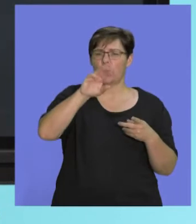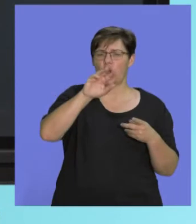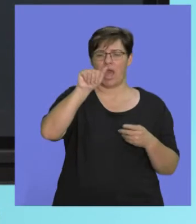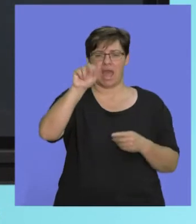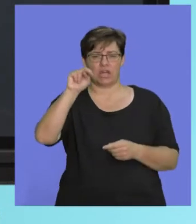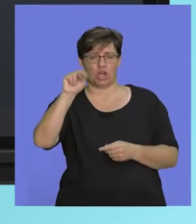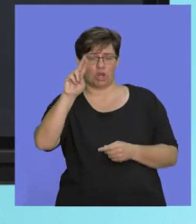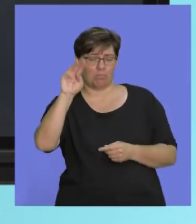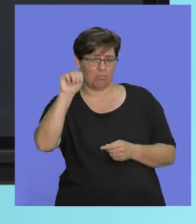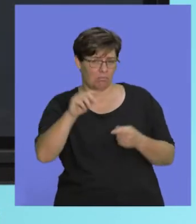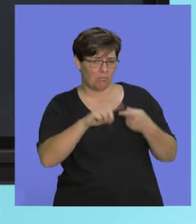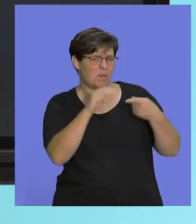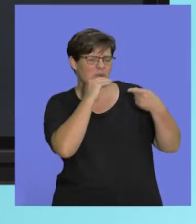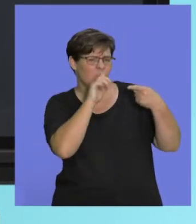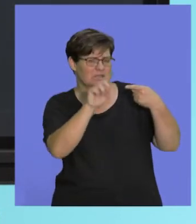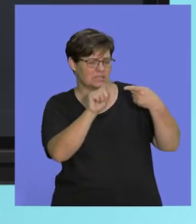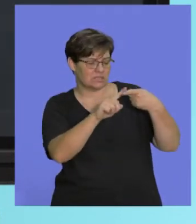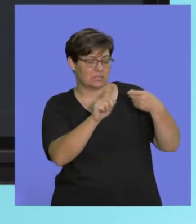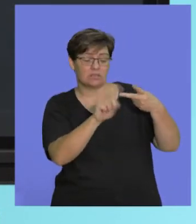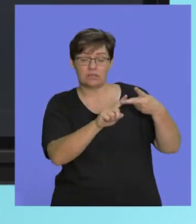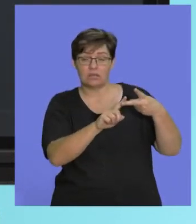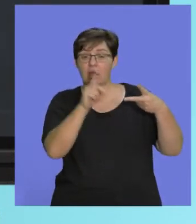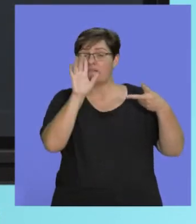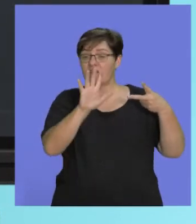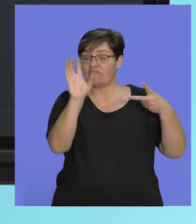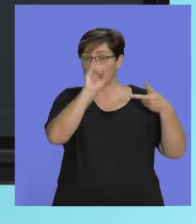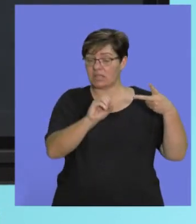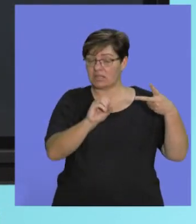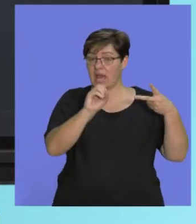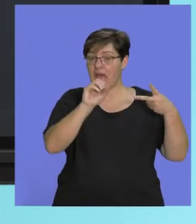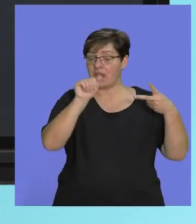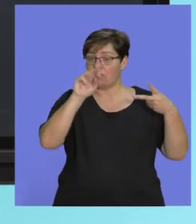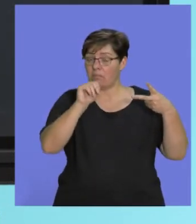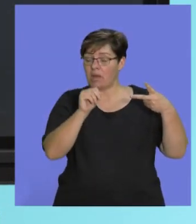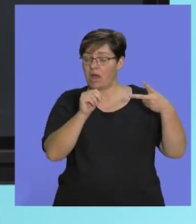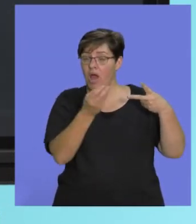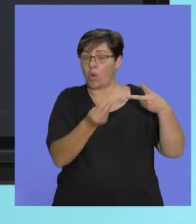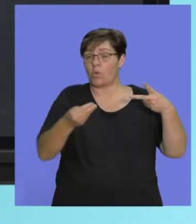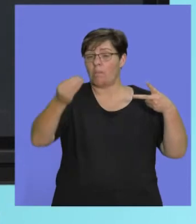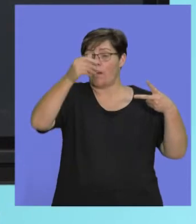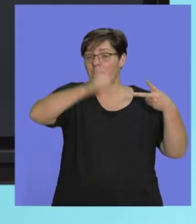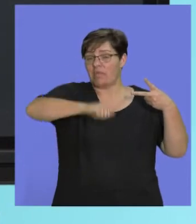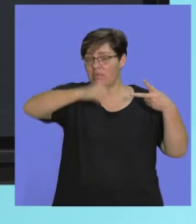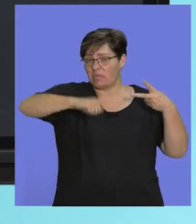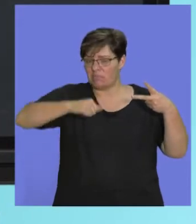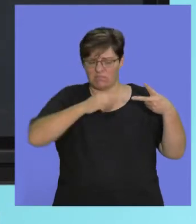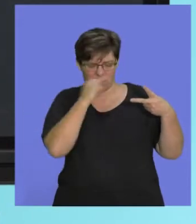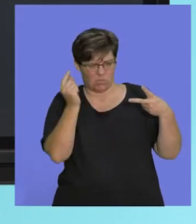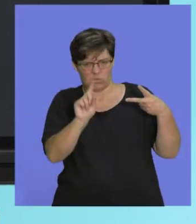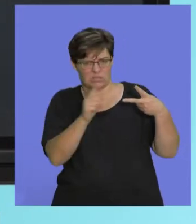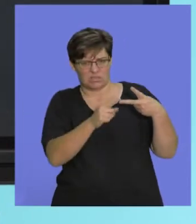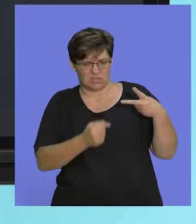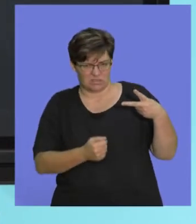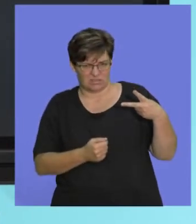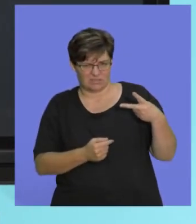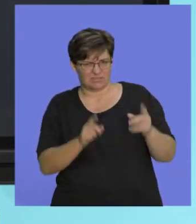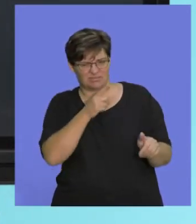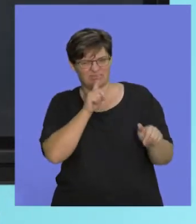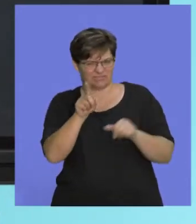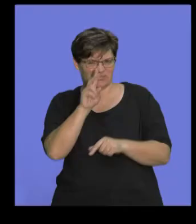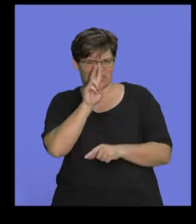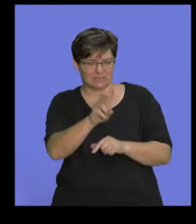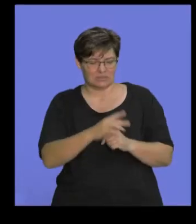If they then give it to you as 5% per annum compounded monthly, what do we also call that? But let's just go